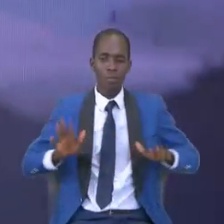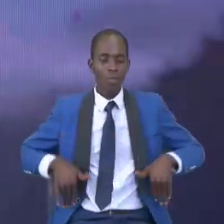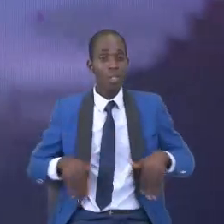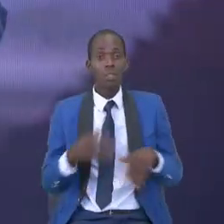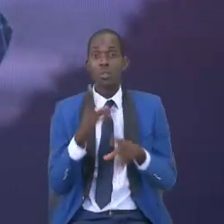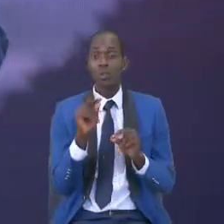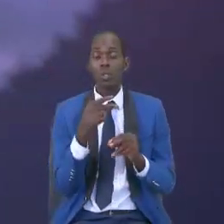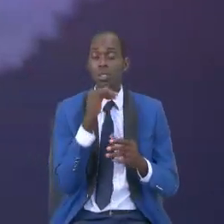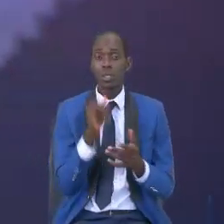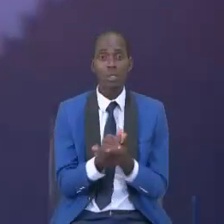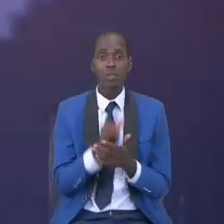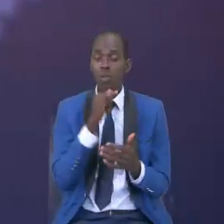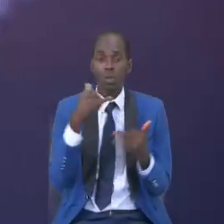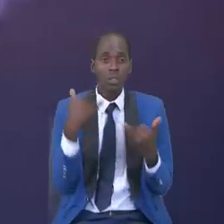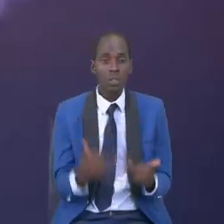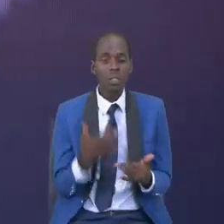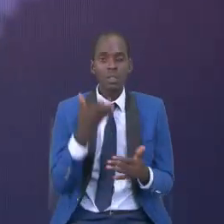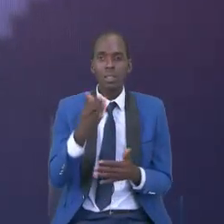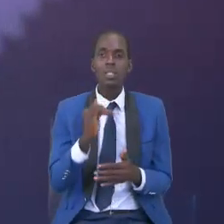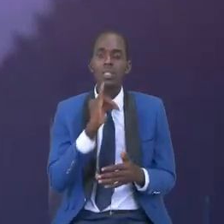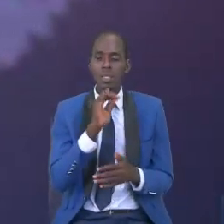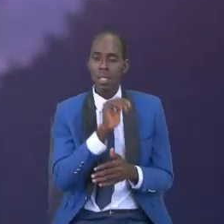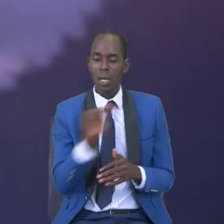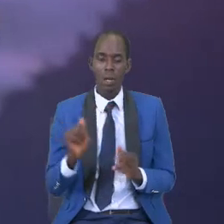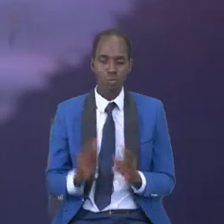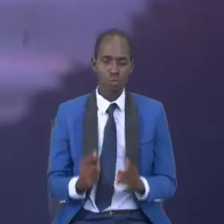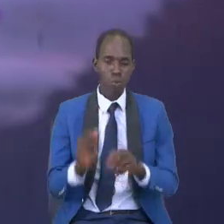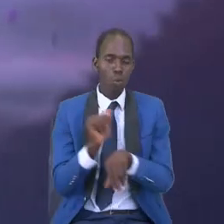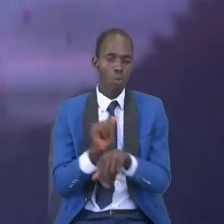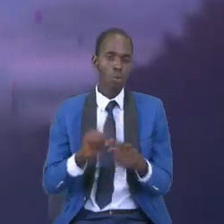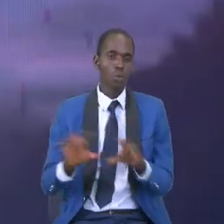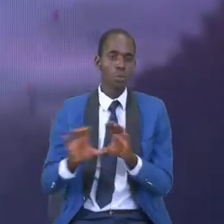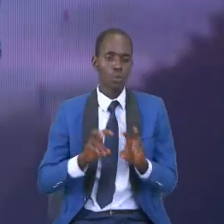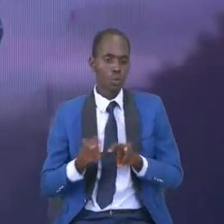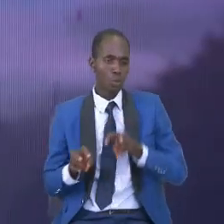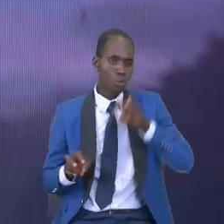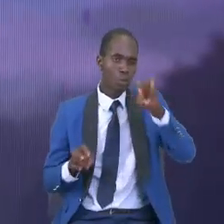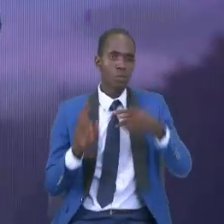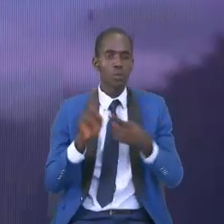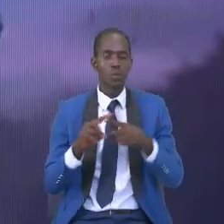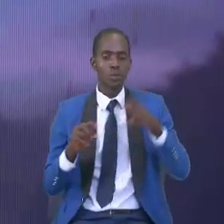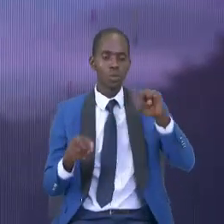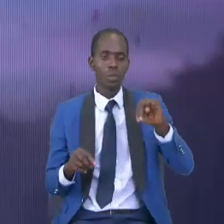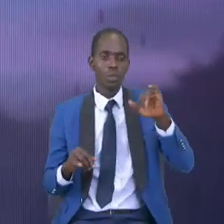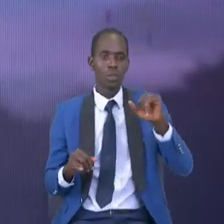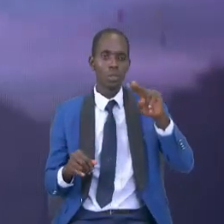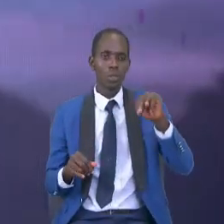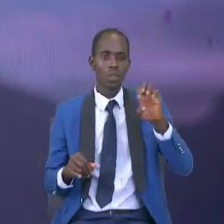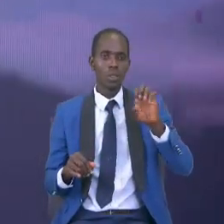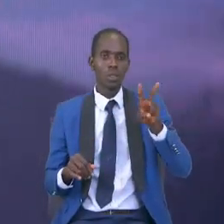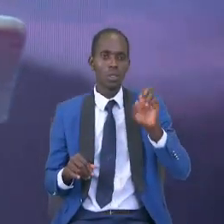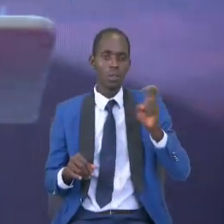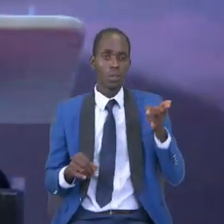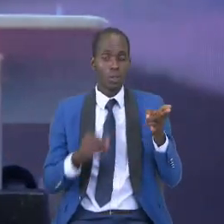arise. There is an urgent work to do. Go to Nineveh. Now, Nineveh was very far from where Jonah